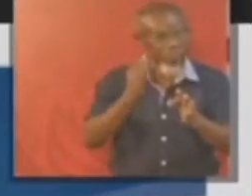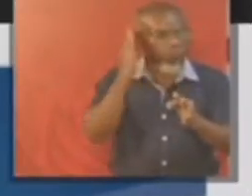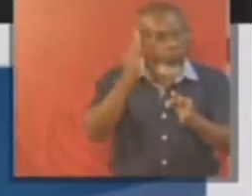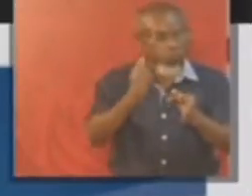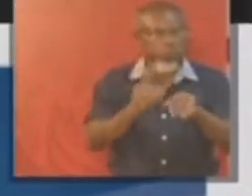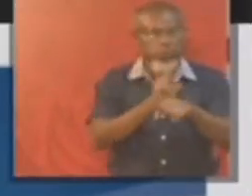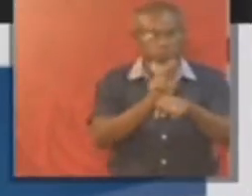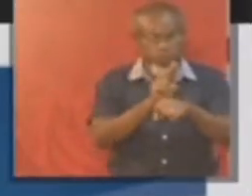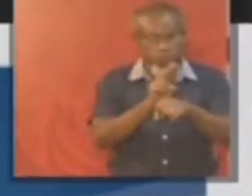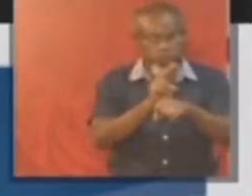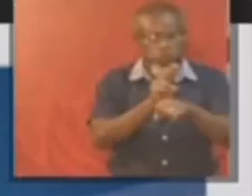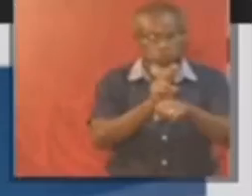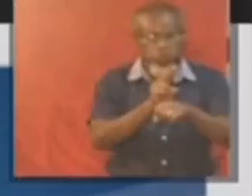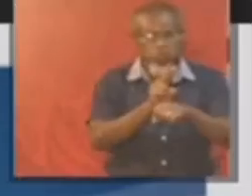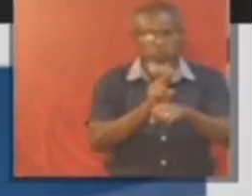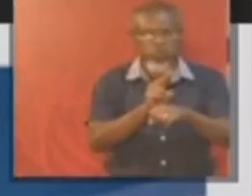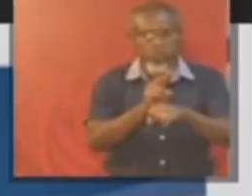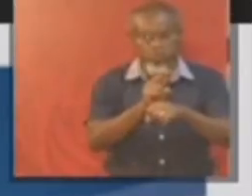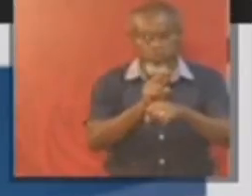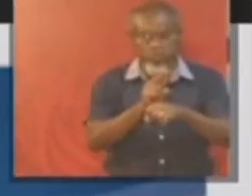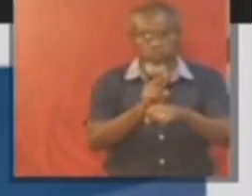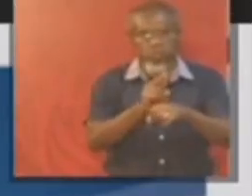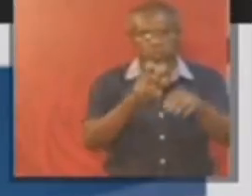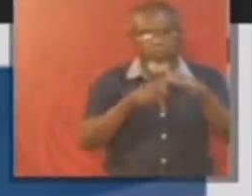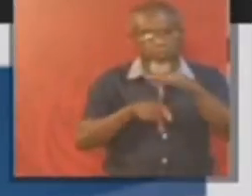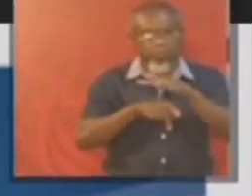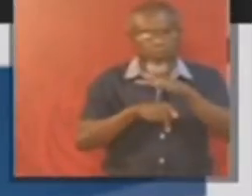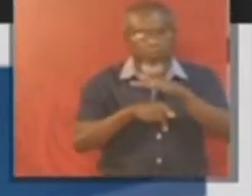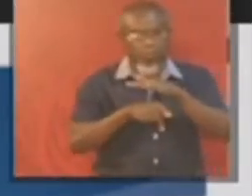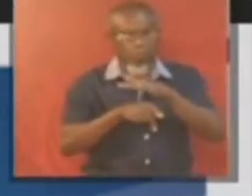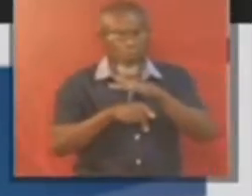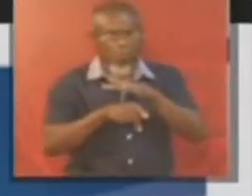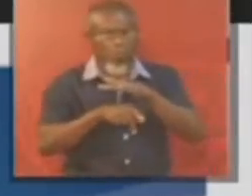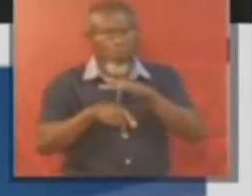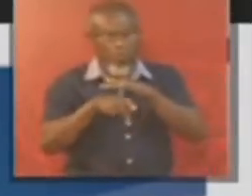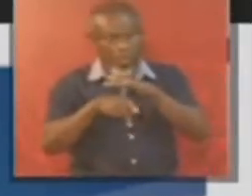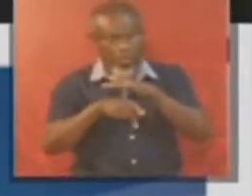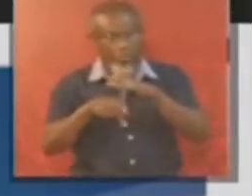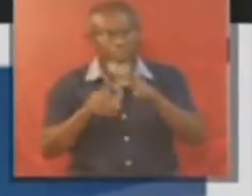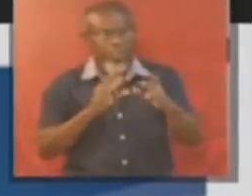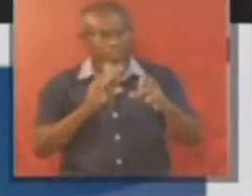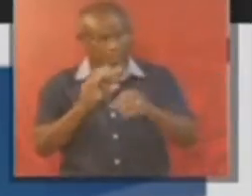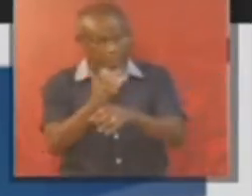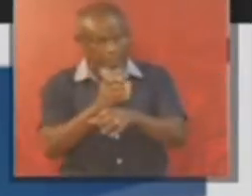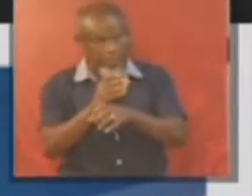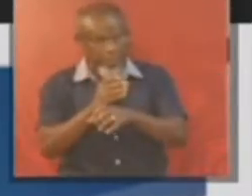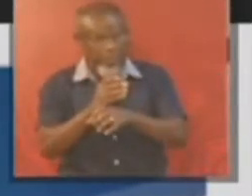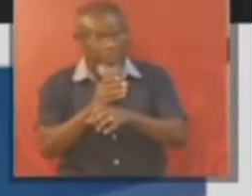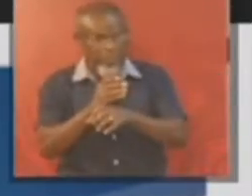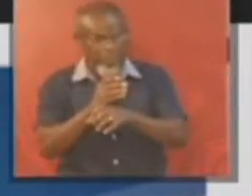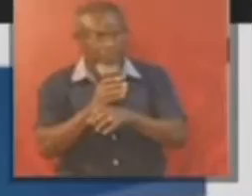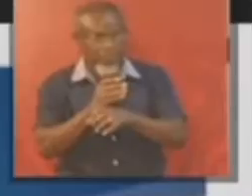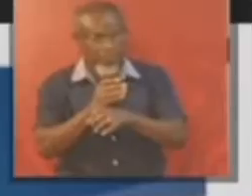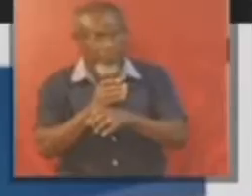So primary care doctors, how it works, the primary care doctors will call your patients prior to the clinic.